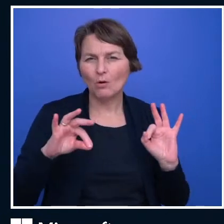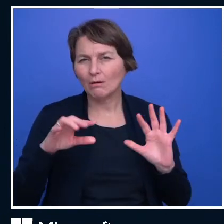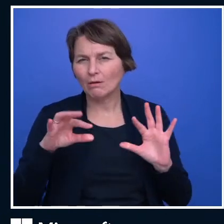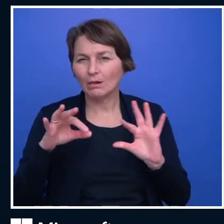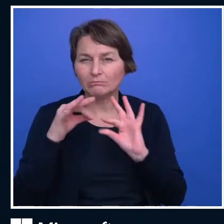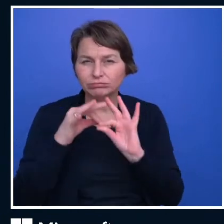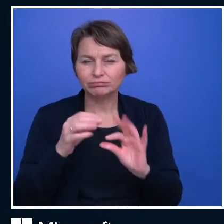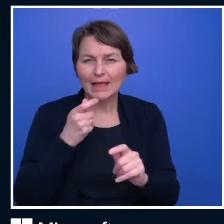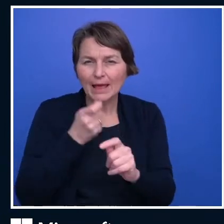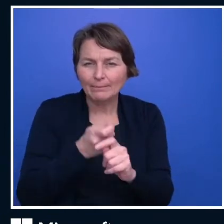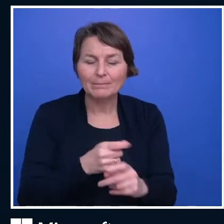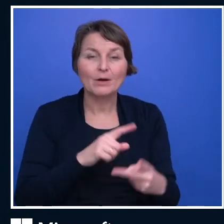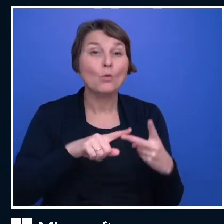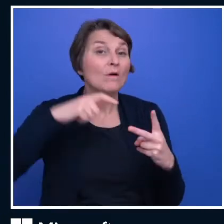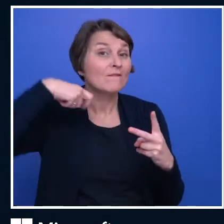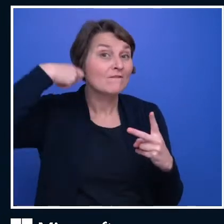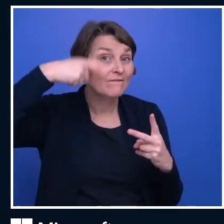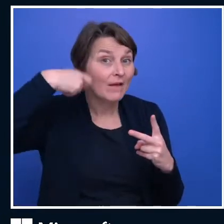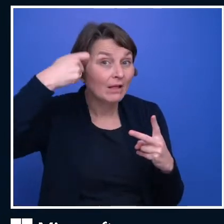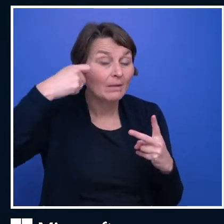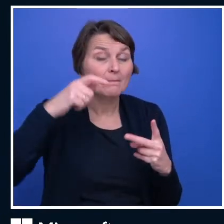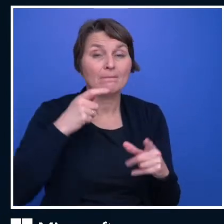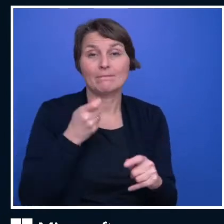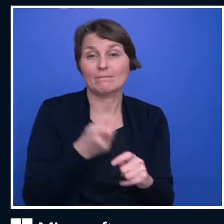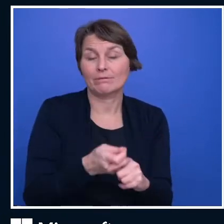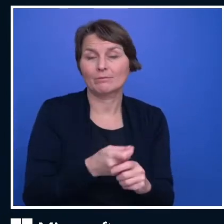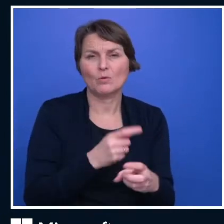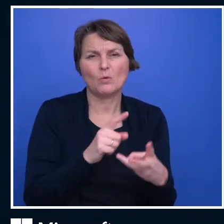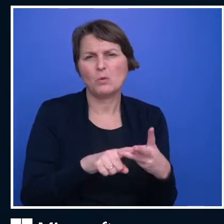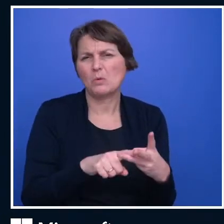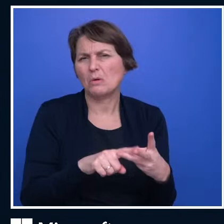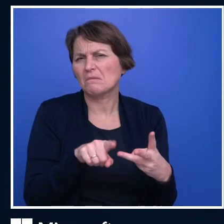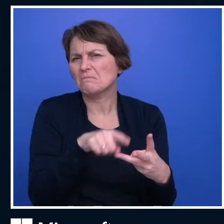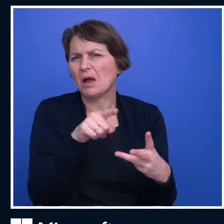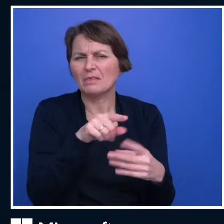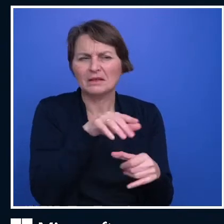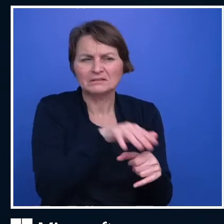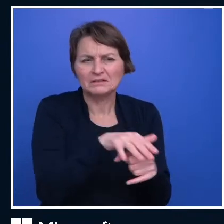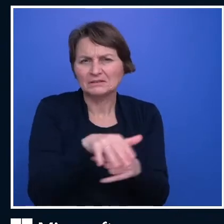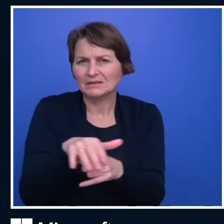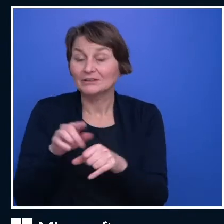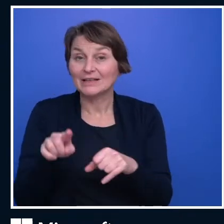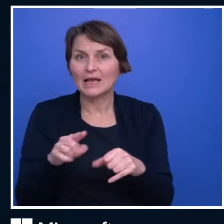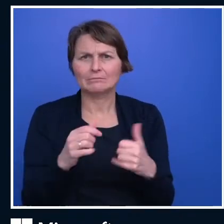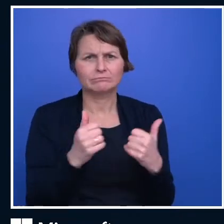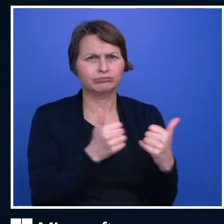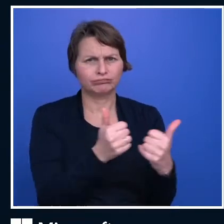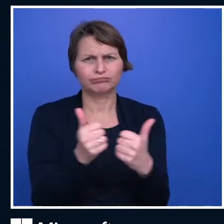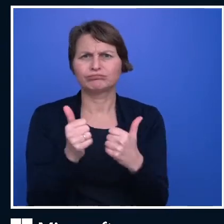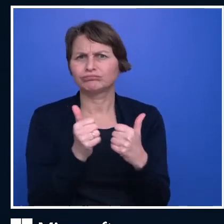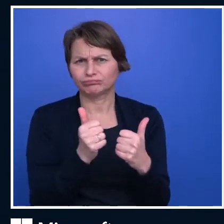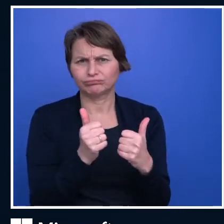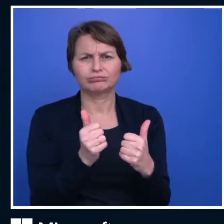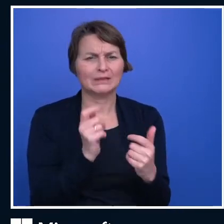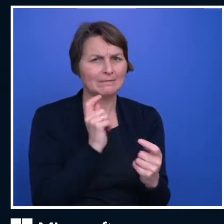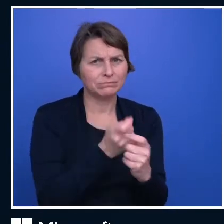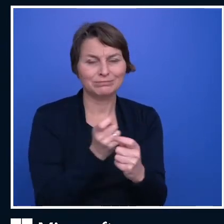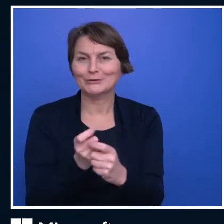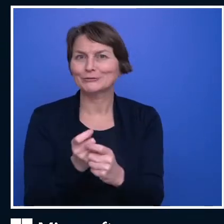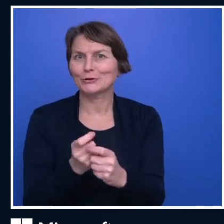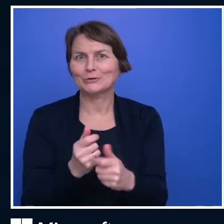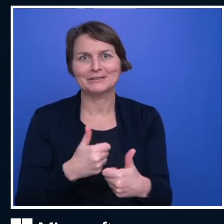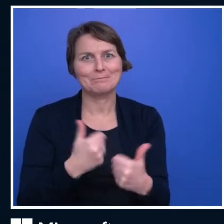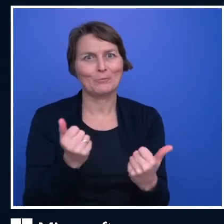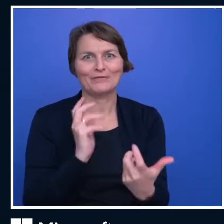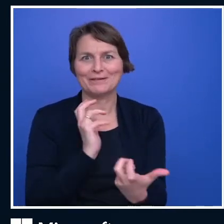or in different sectors of industry wherein you have speech processing involved. Another area I can